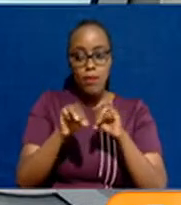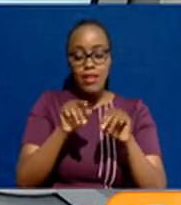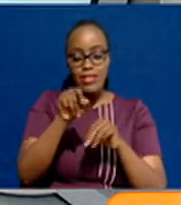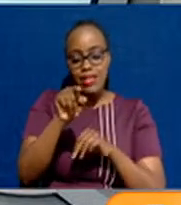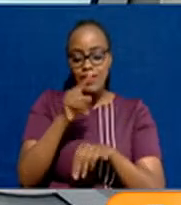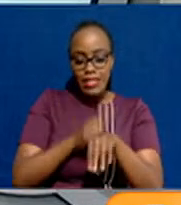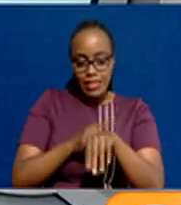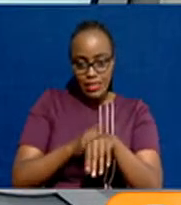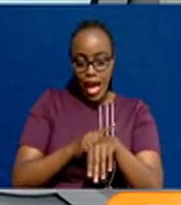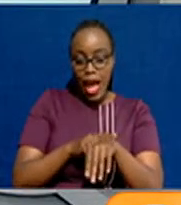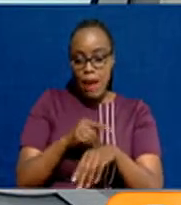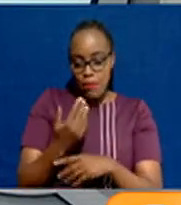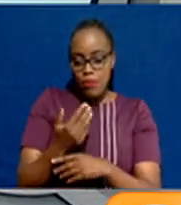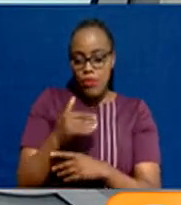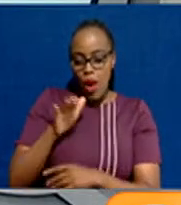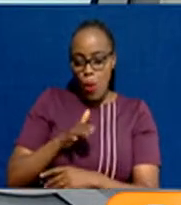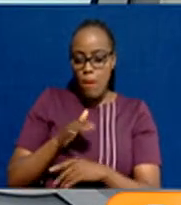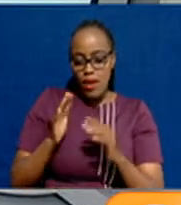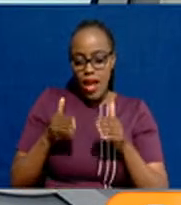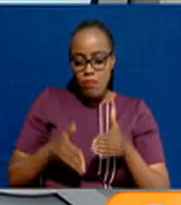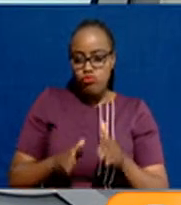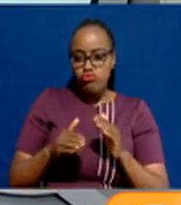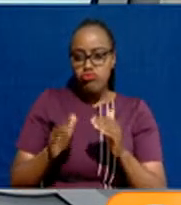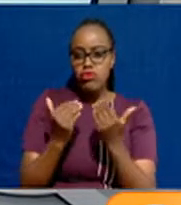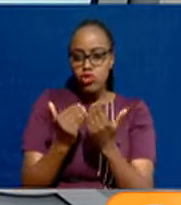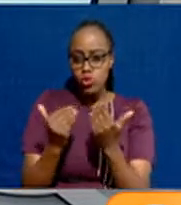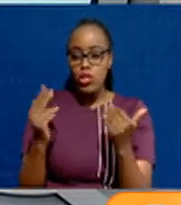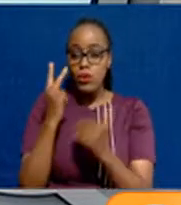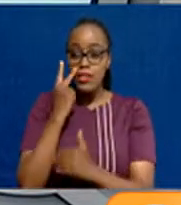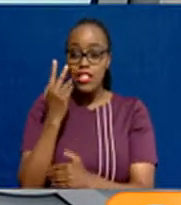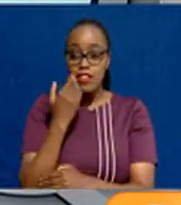childbearing space. And we're happy that we're seeing